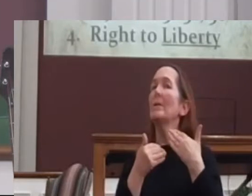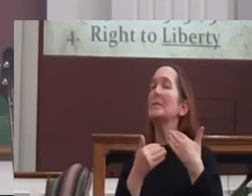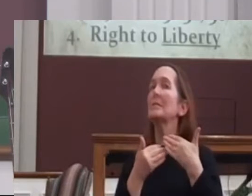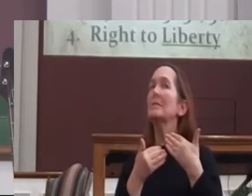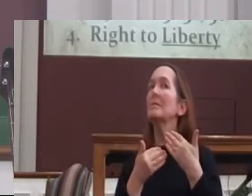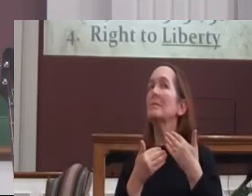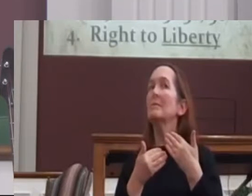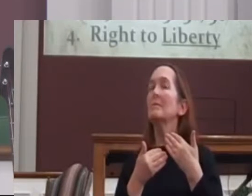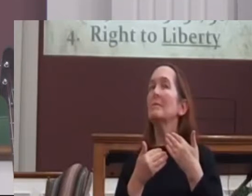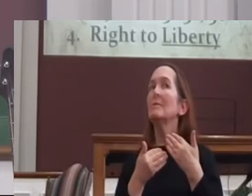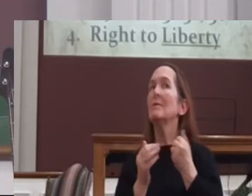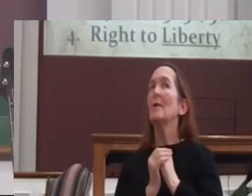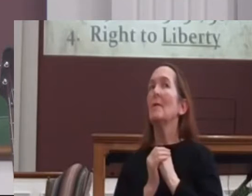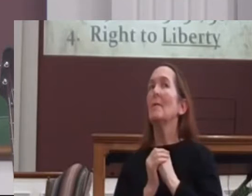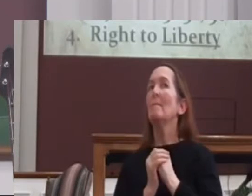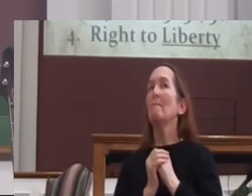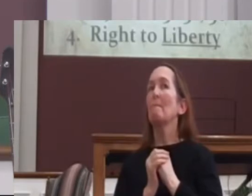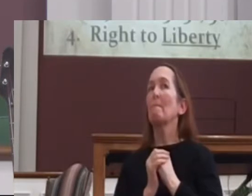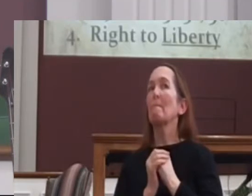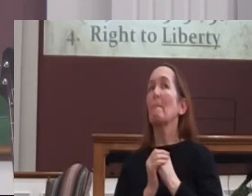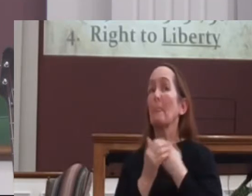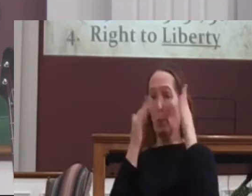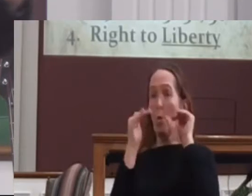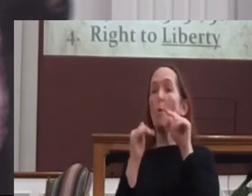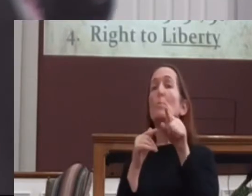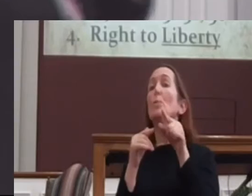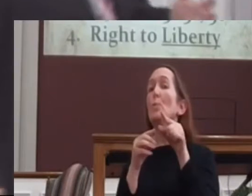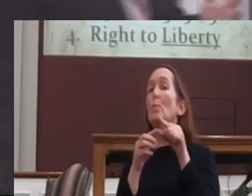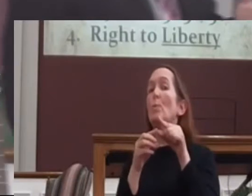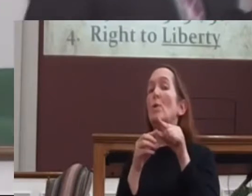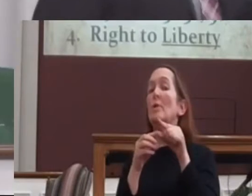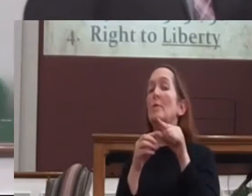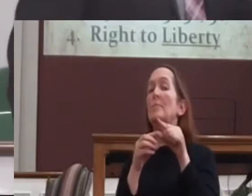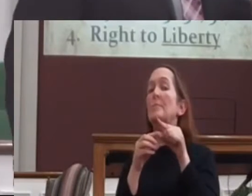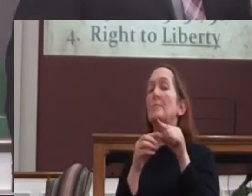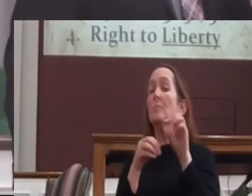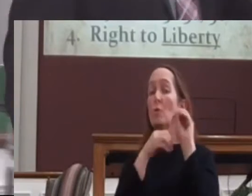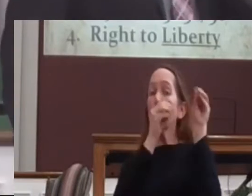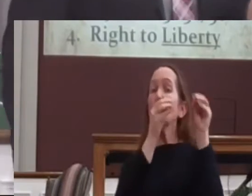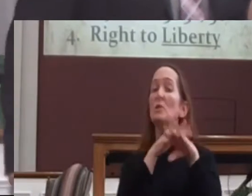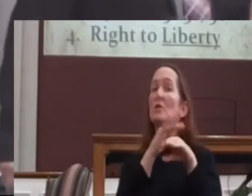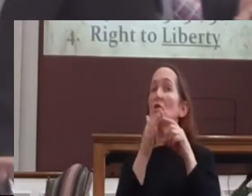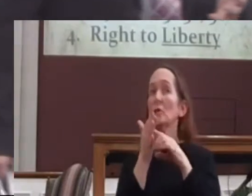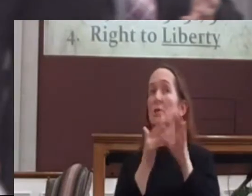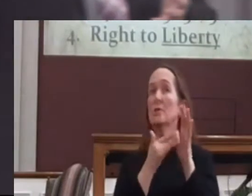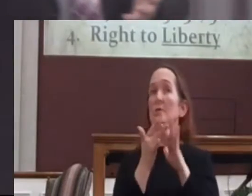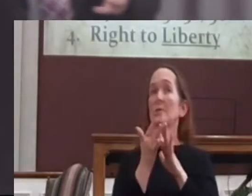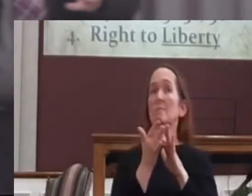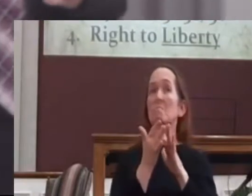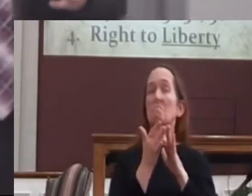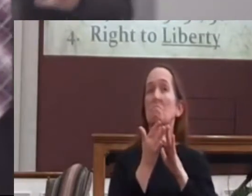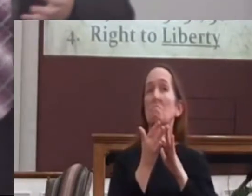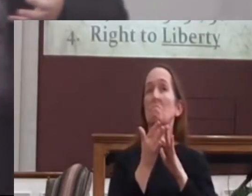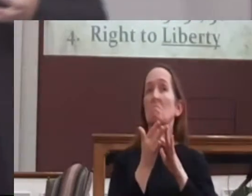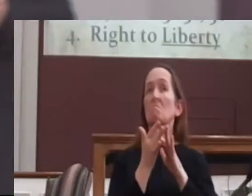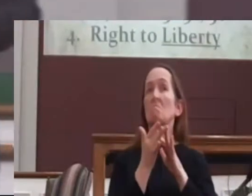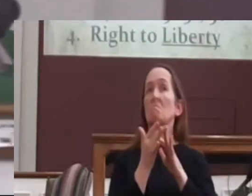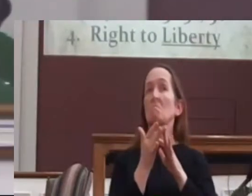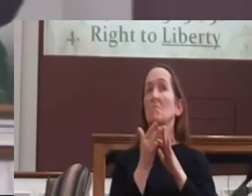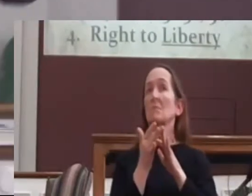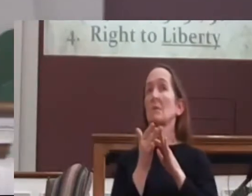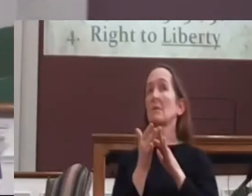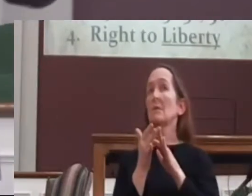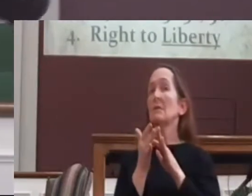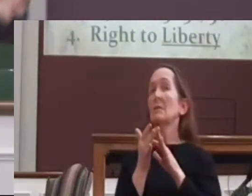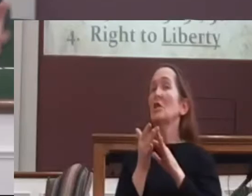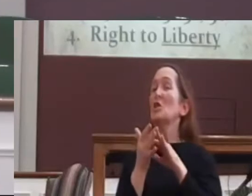willing to give up that easily? is the hope that you have placed